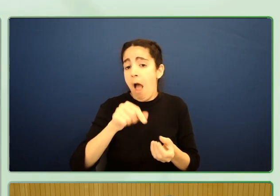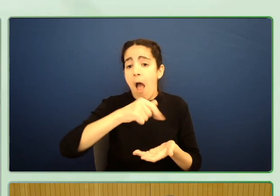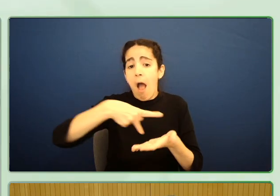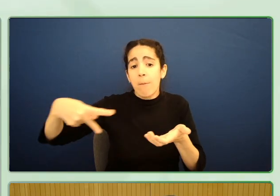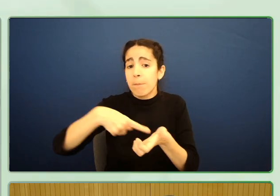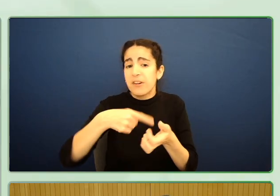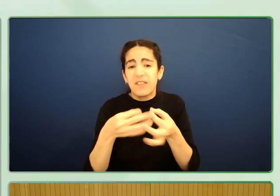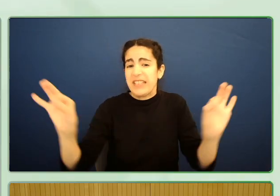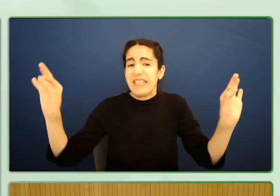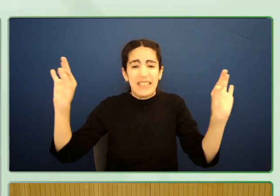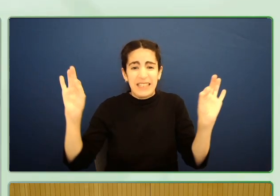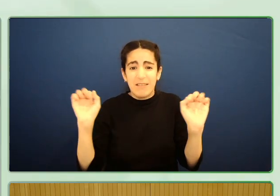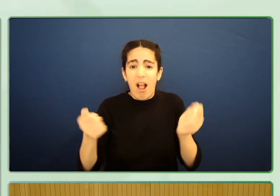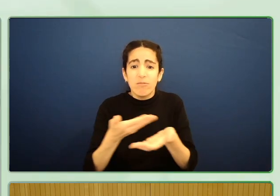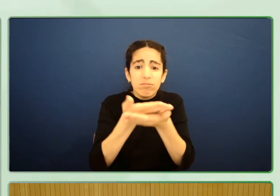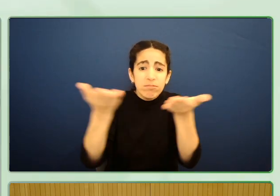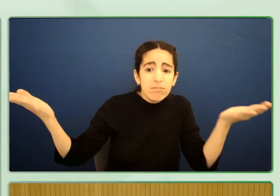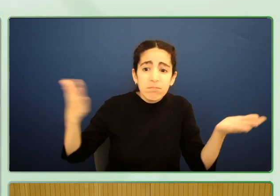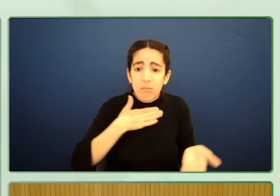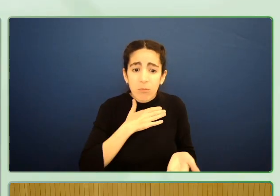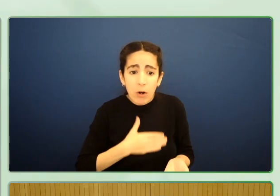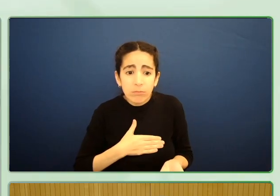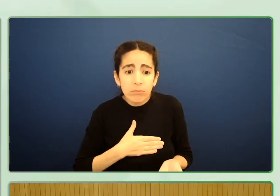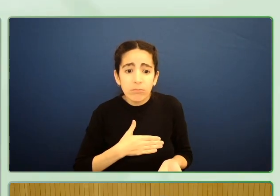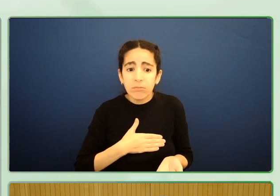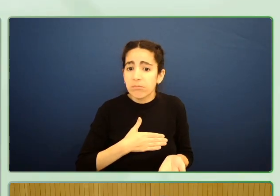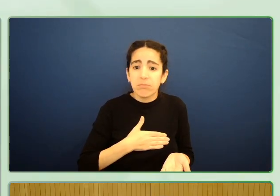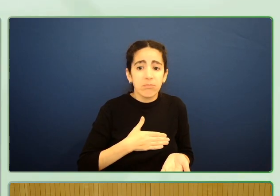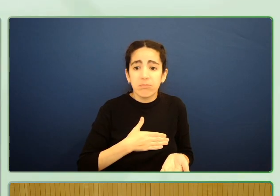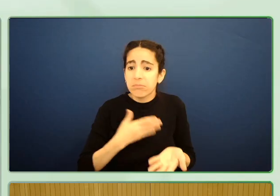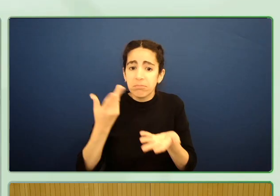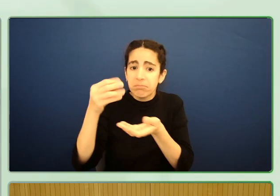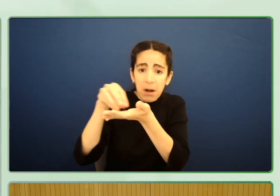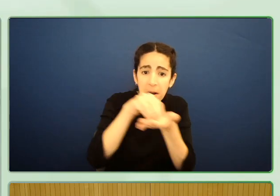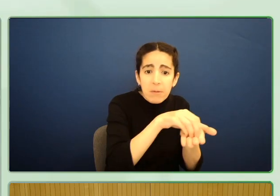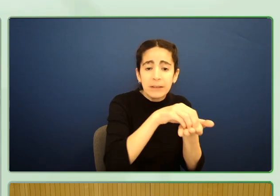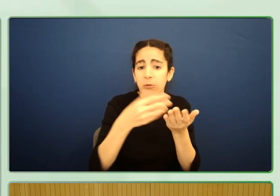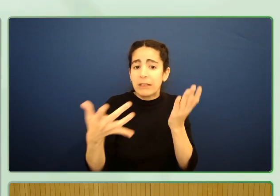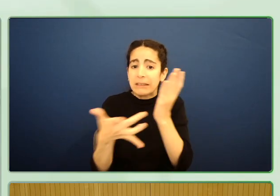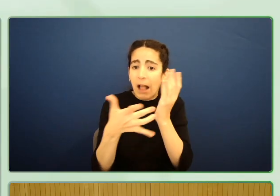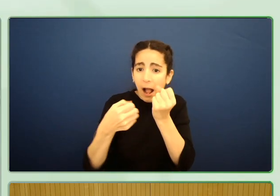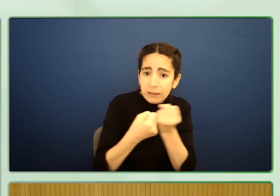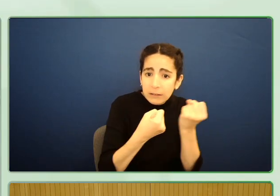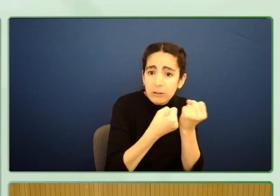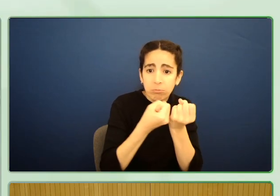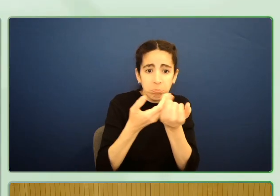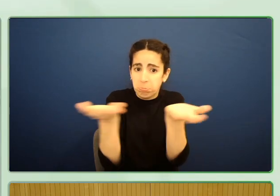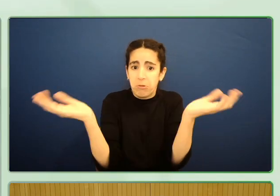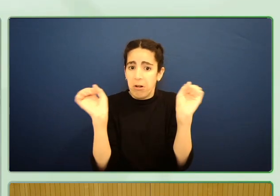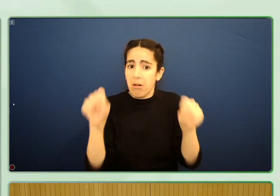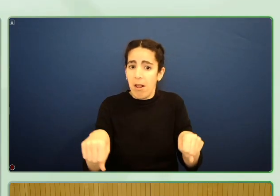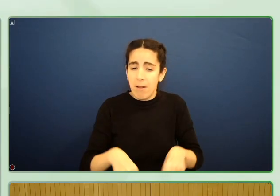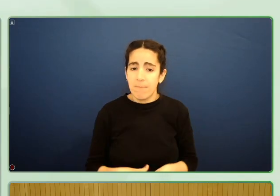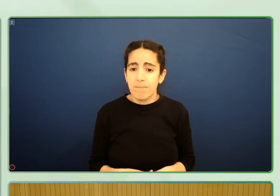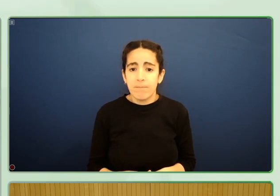give any revenue, you know? But technical assistance is a right, and it's something about social justice. So I decided